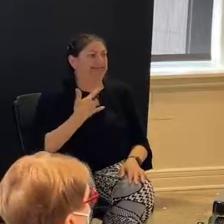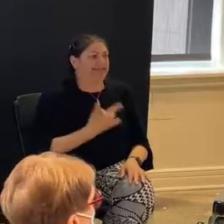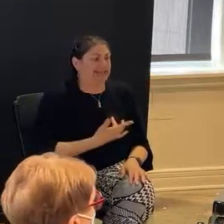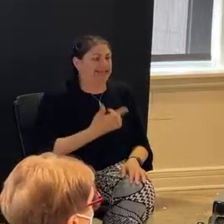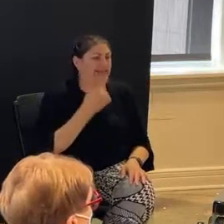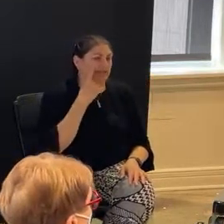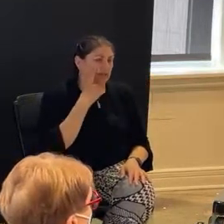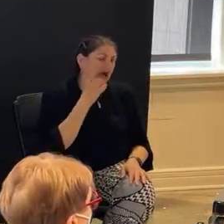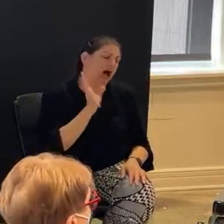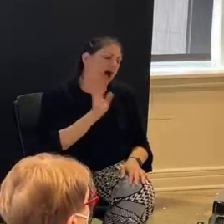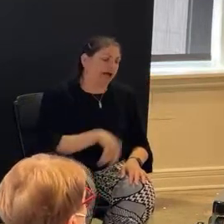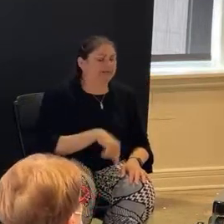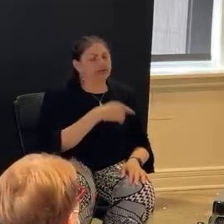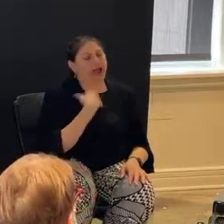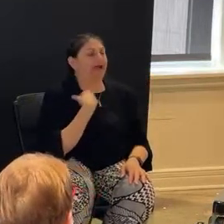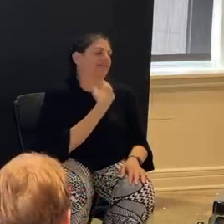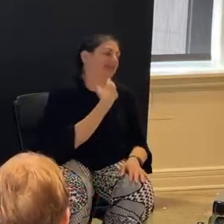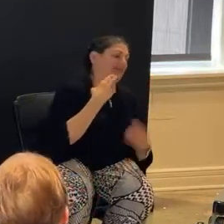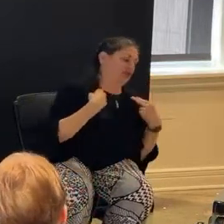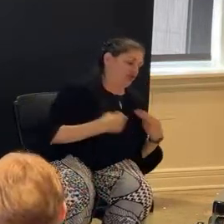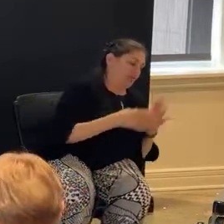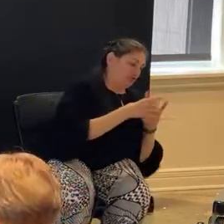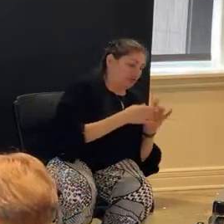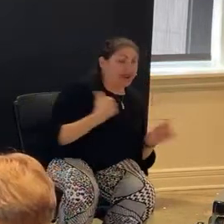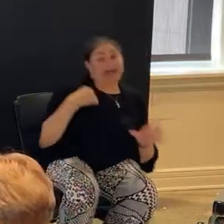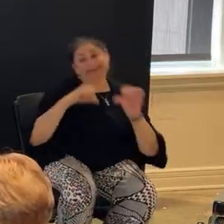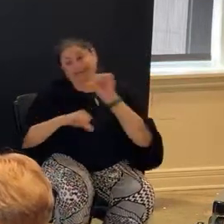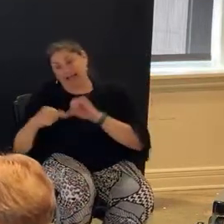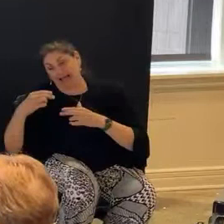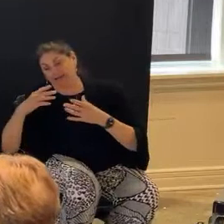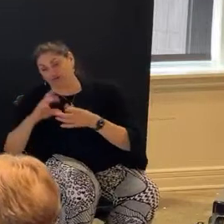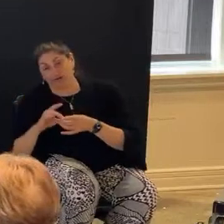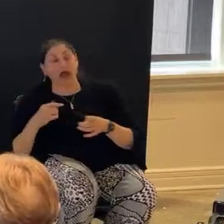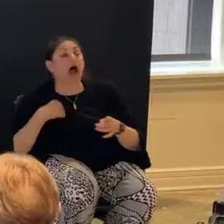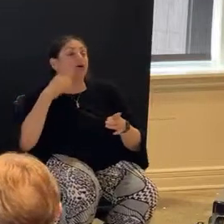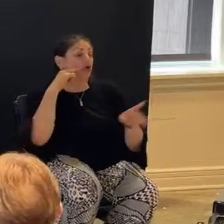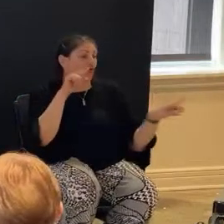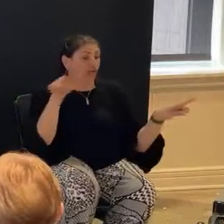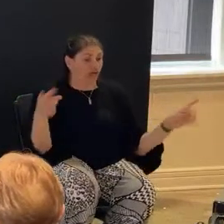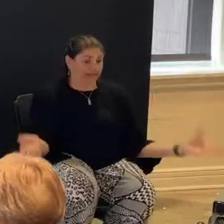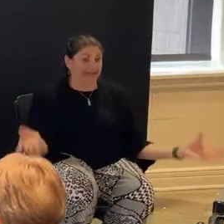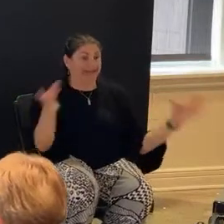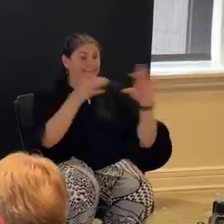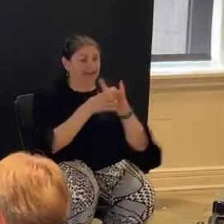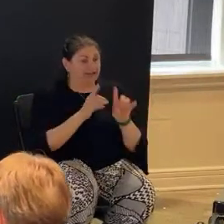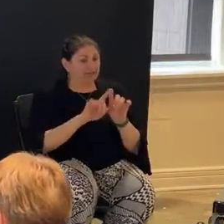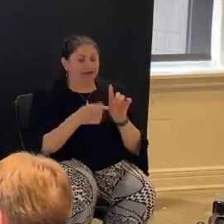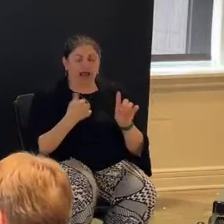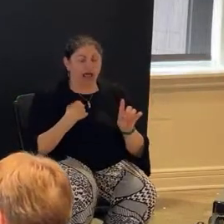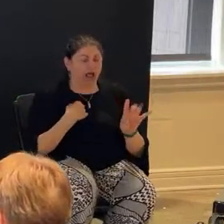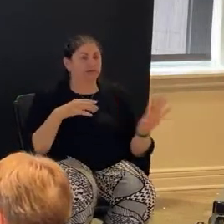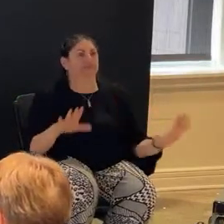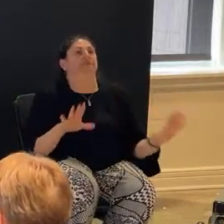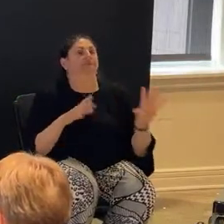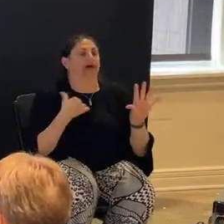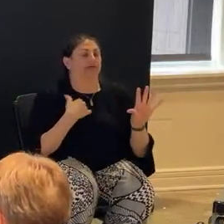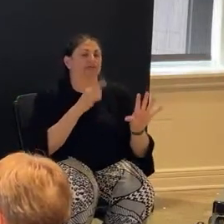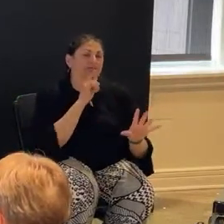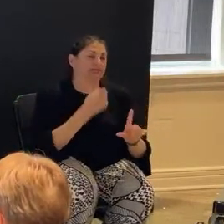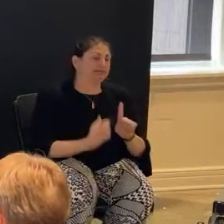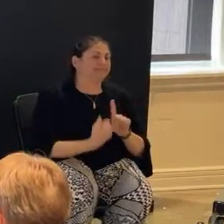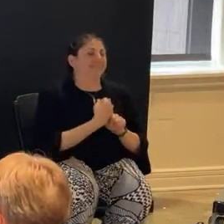the human story and you have the science story, even though I know they're intertwined, but it was just really struck by both of your stories about